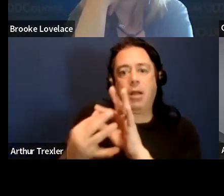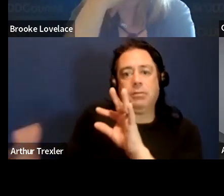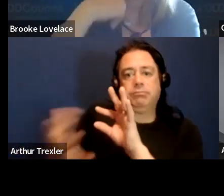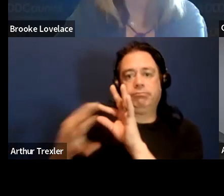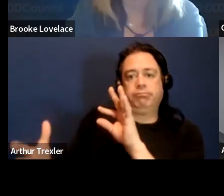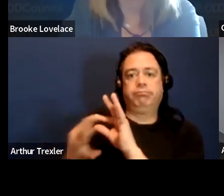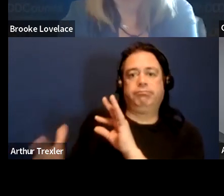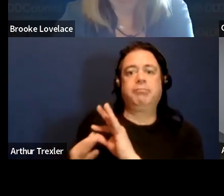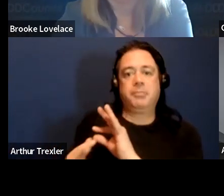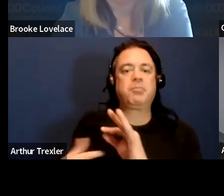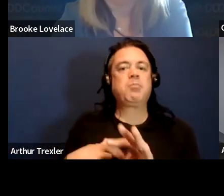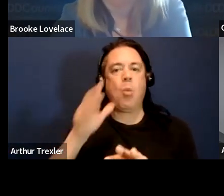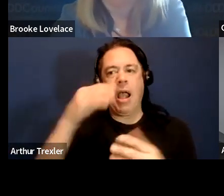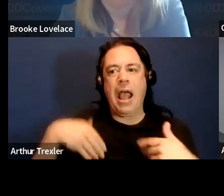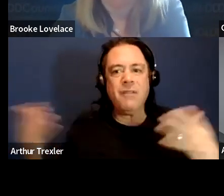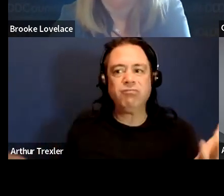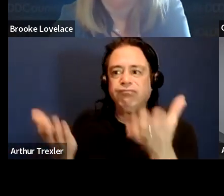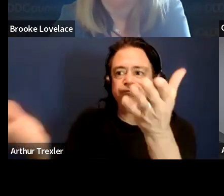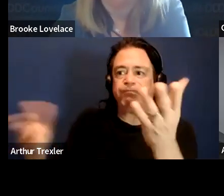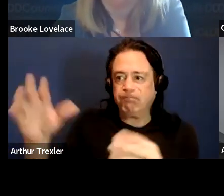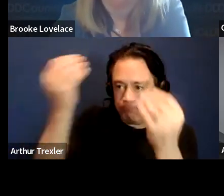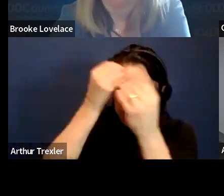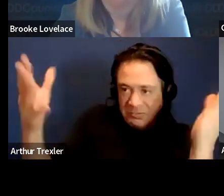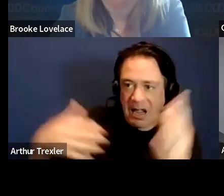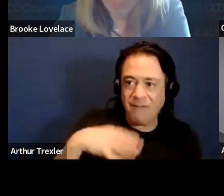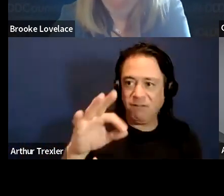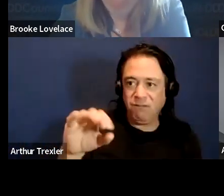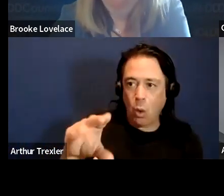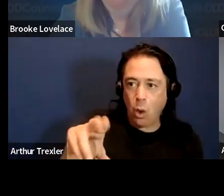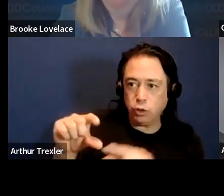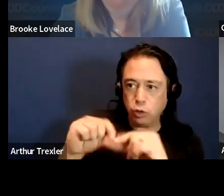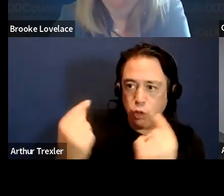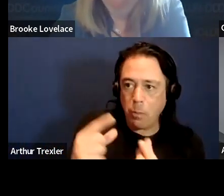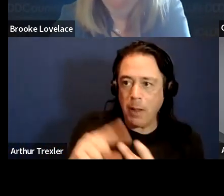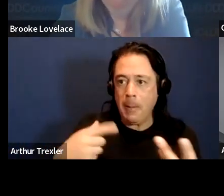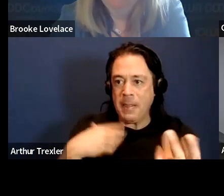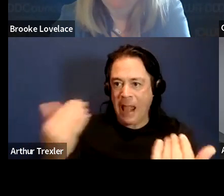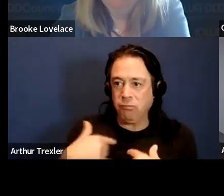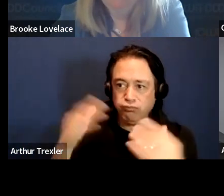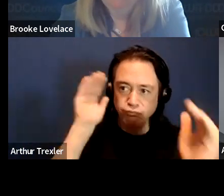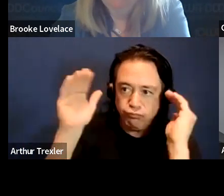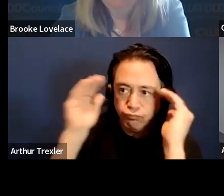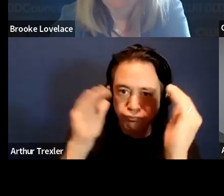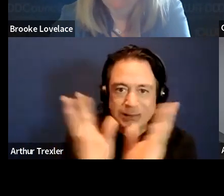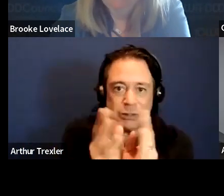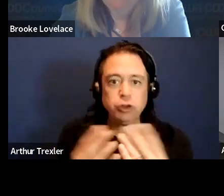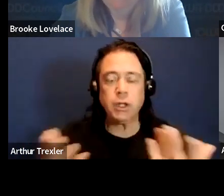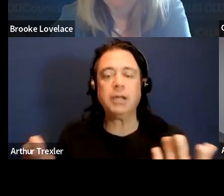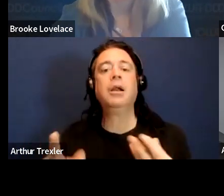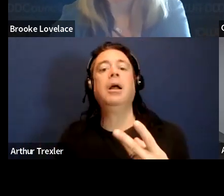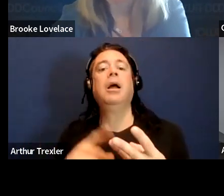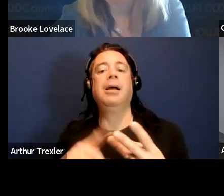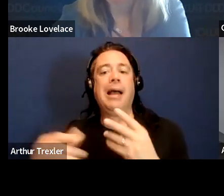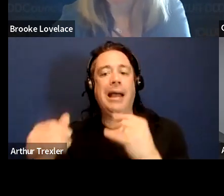We will be hosting focus groups and listening sessions, as well as work groups, and also